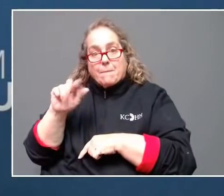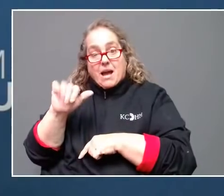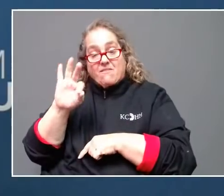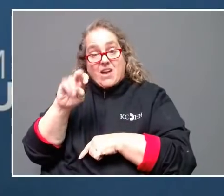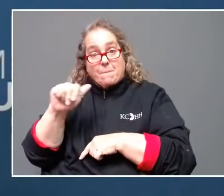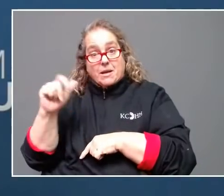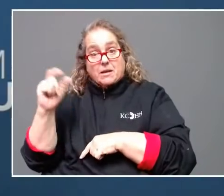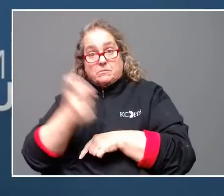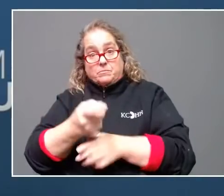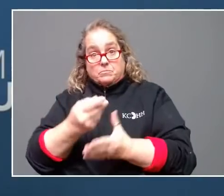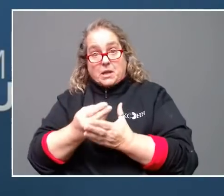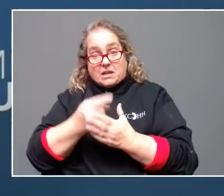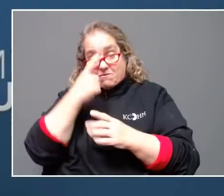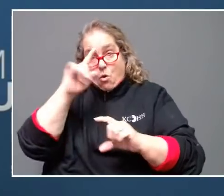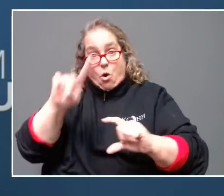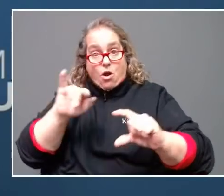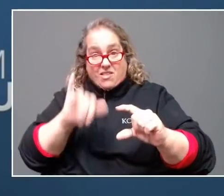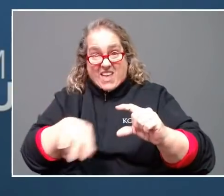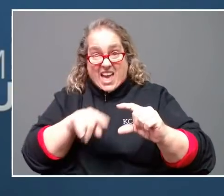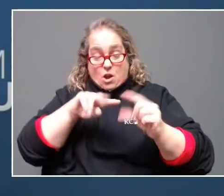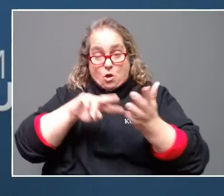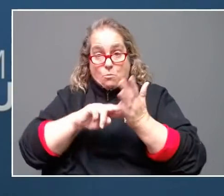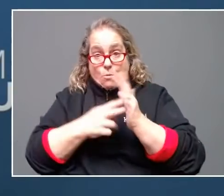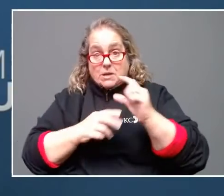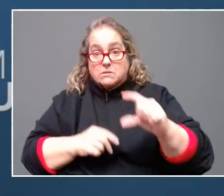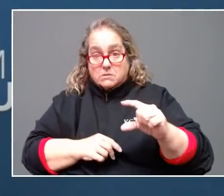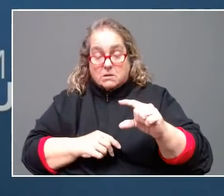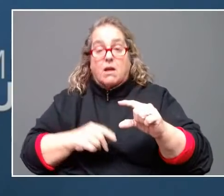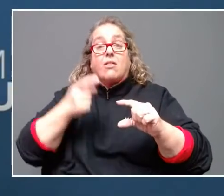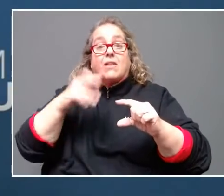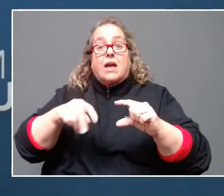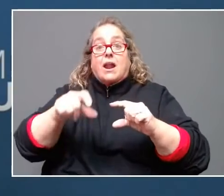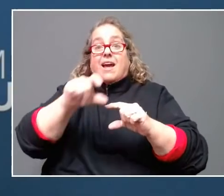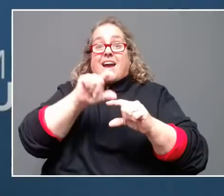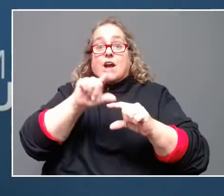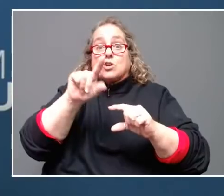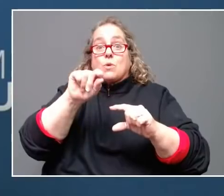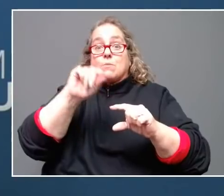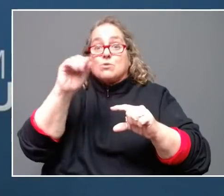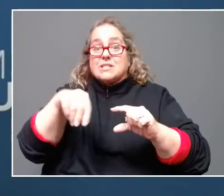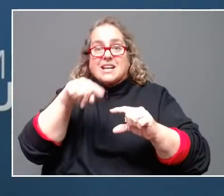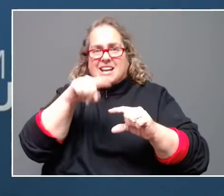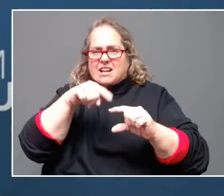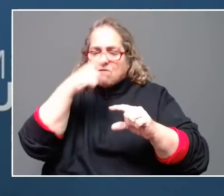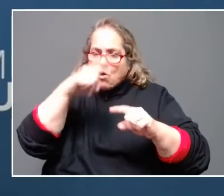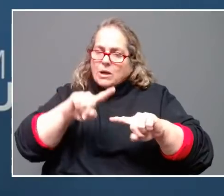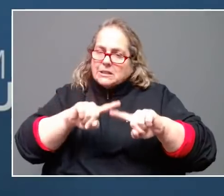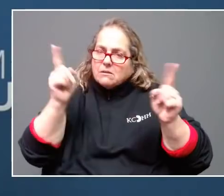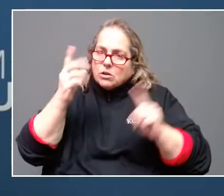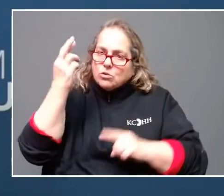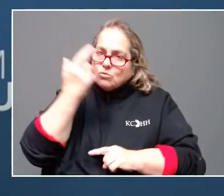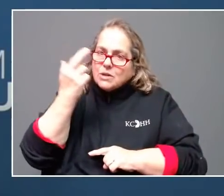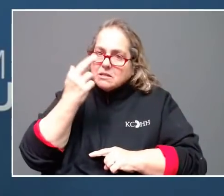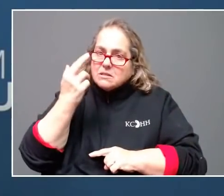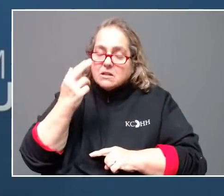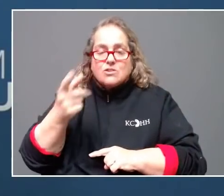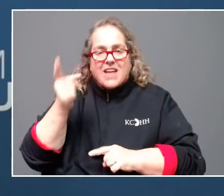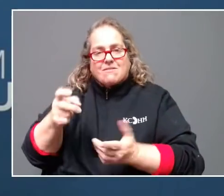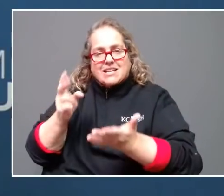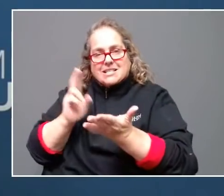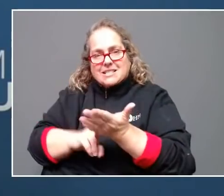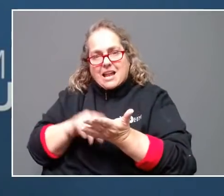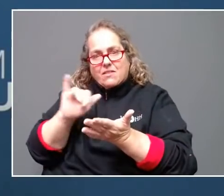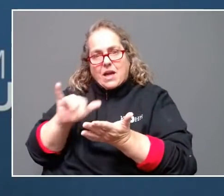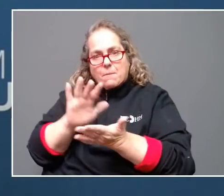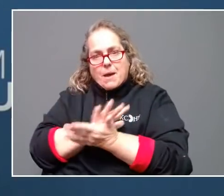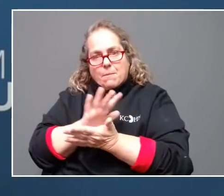Once we get that signature, we can cut the check. It's that easy. There's no separate application process, and it ensures that everyone